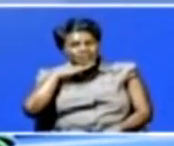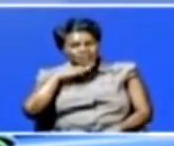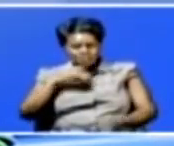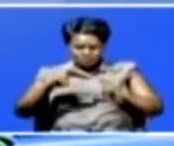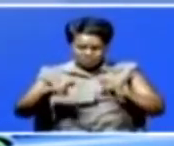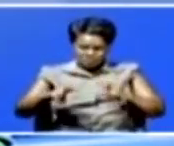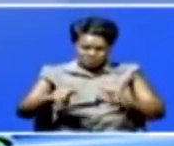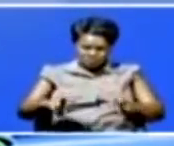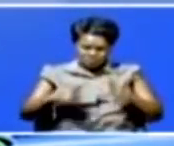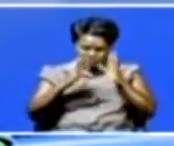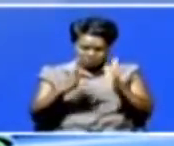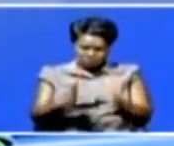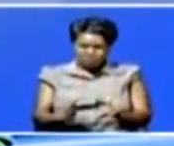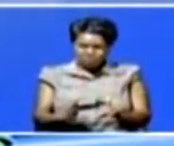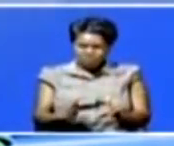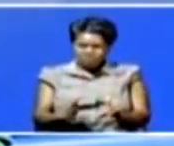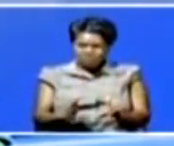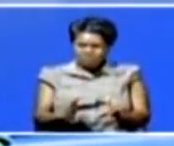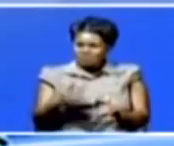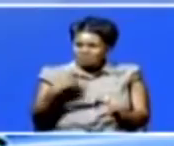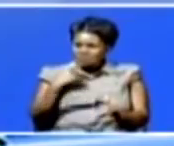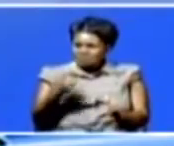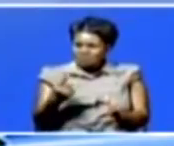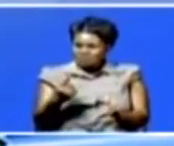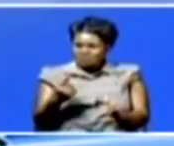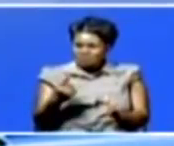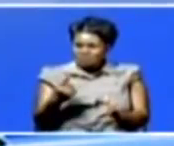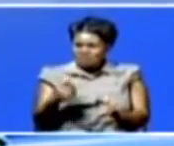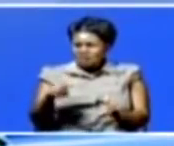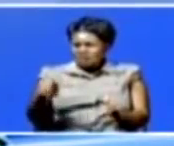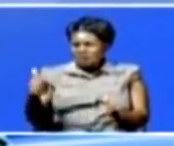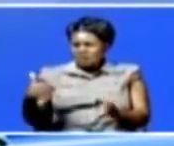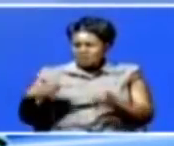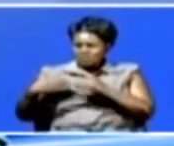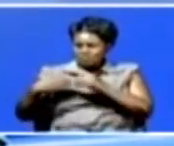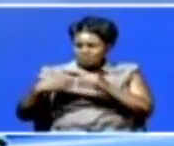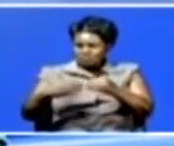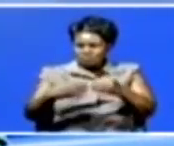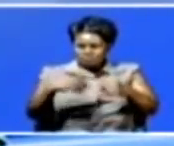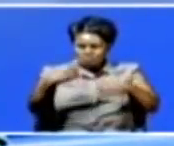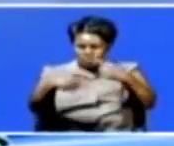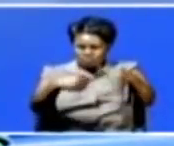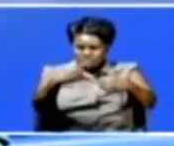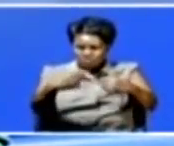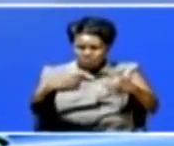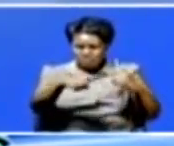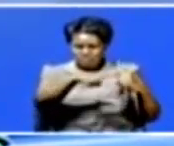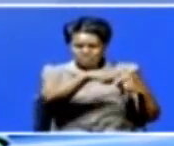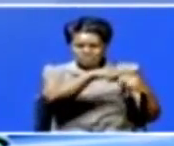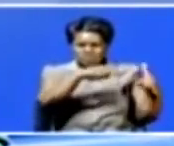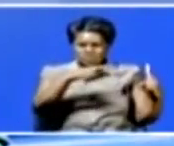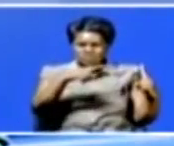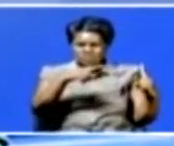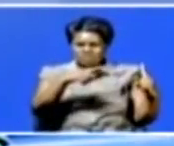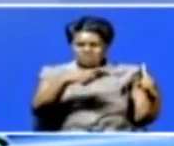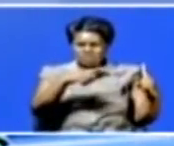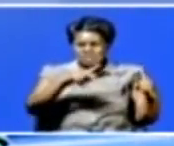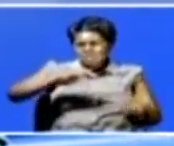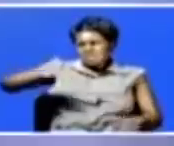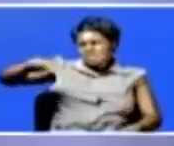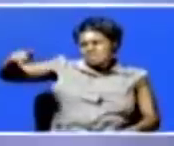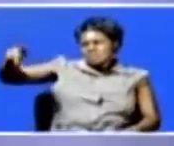Our investigations reporter Brian Obuya reports on this and other leads and progress on the murder in Kilimani.